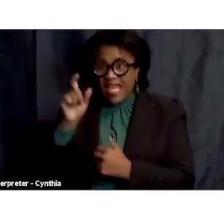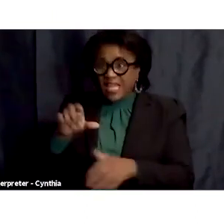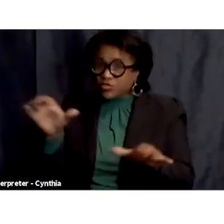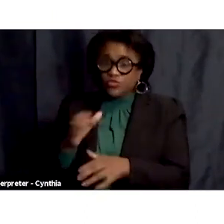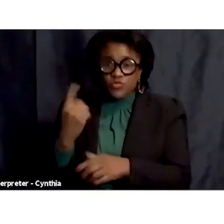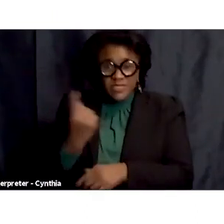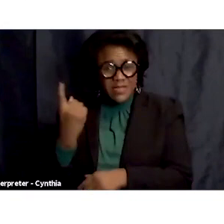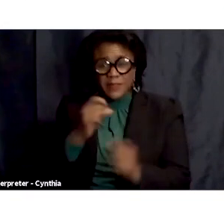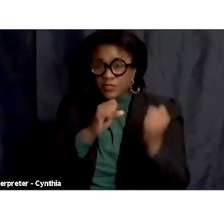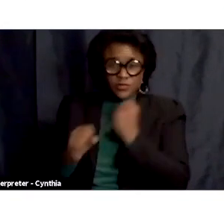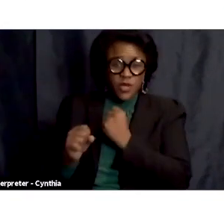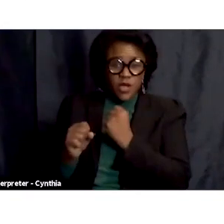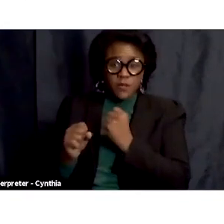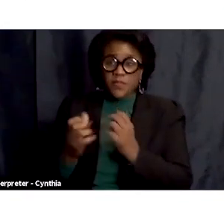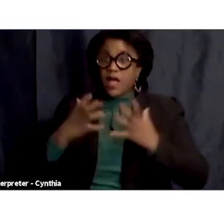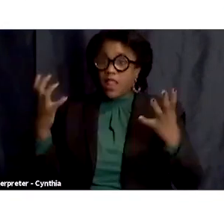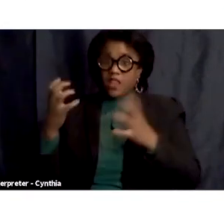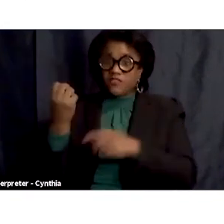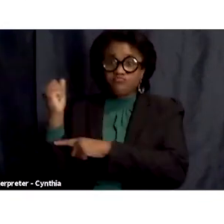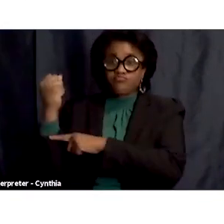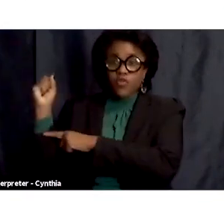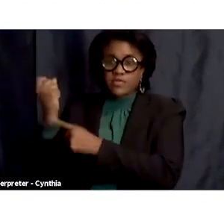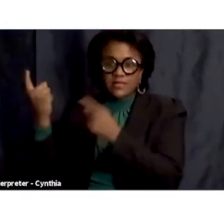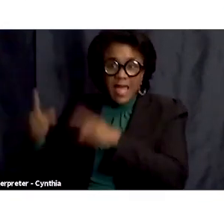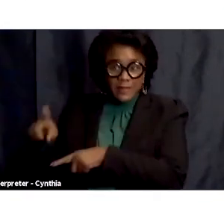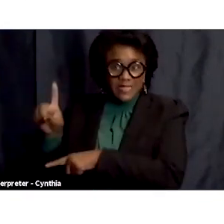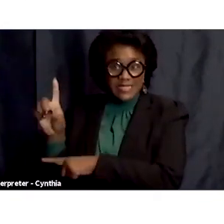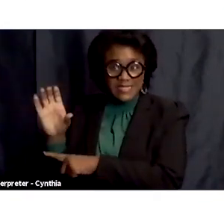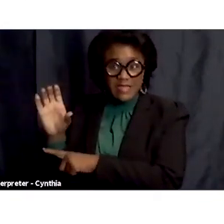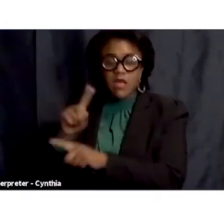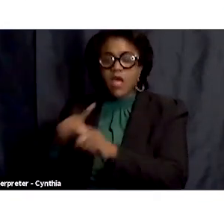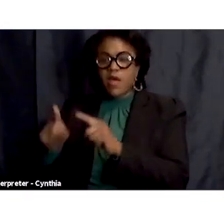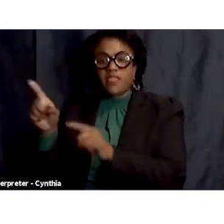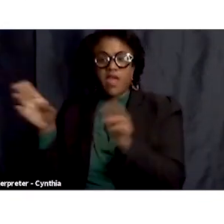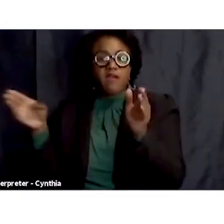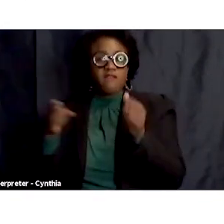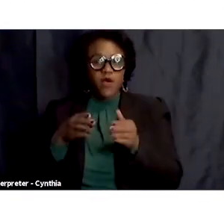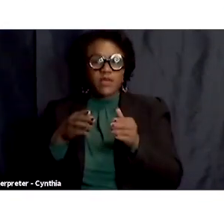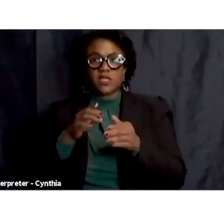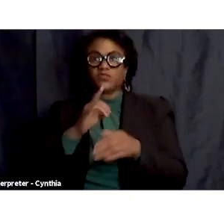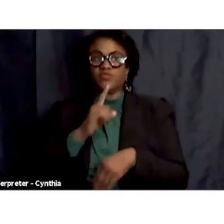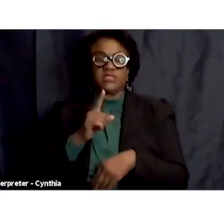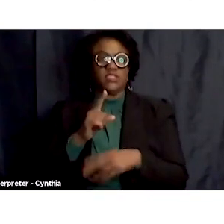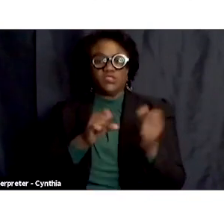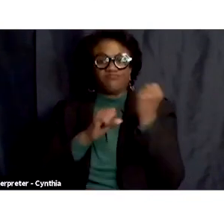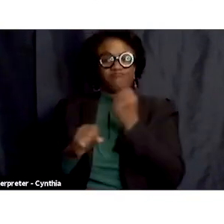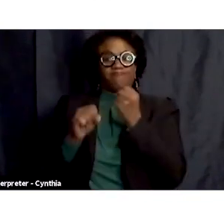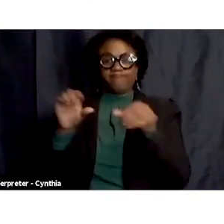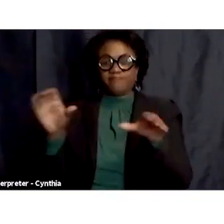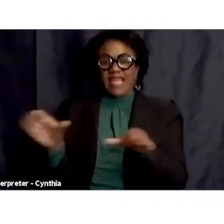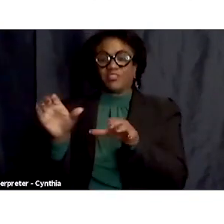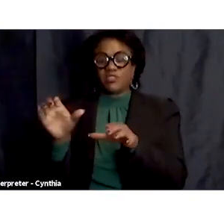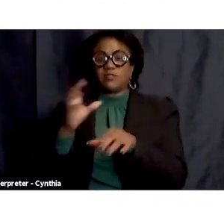were a lot of protests happening at this time in DC, but they decided to focus on an extreme action